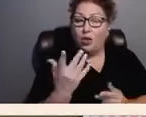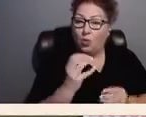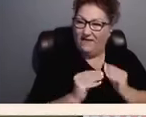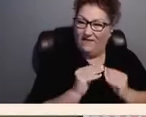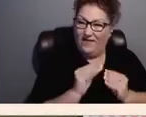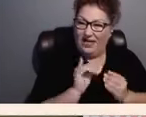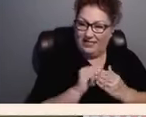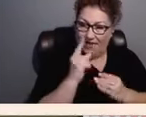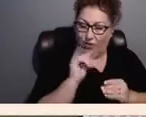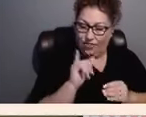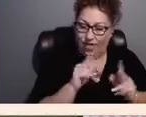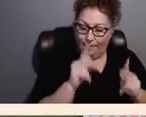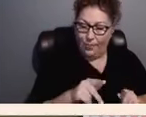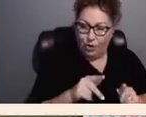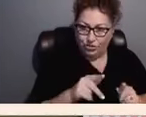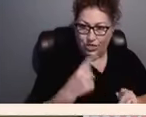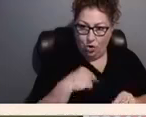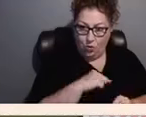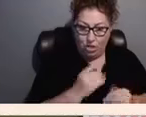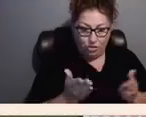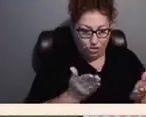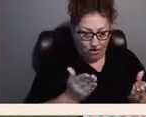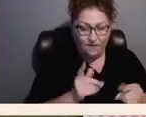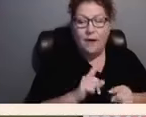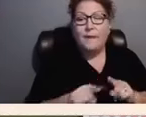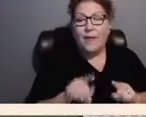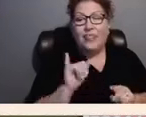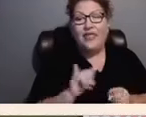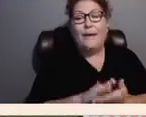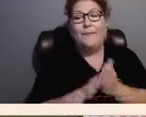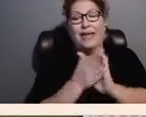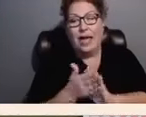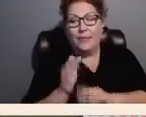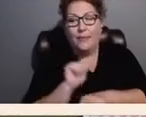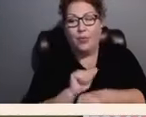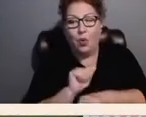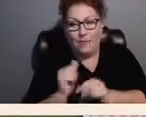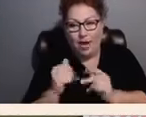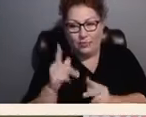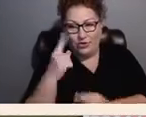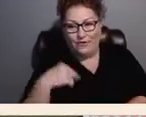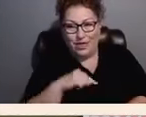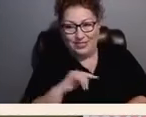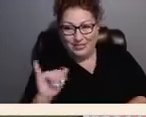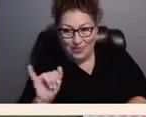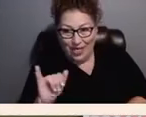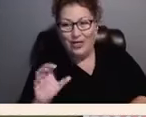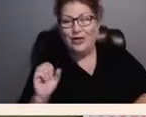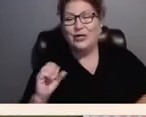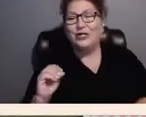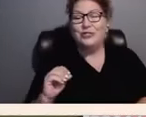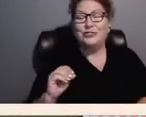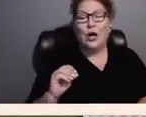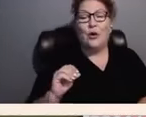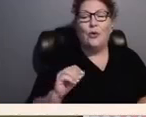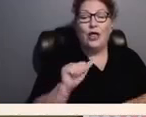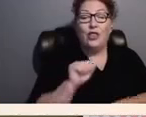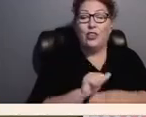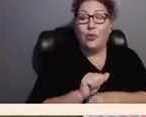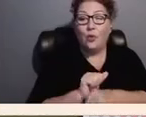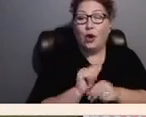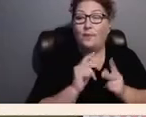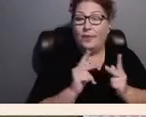that we serve, but then that became an employment opportunity for us as well. So in the Workforce